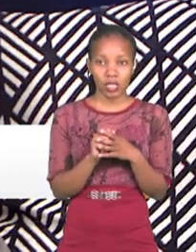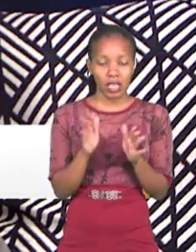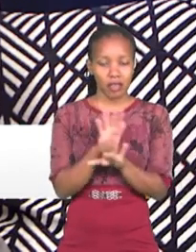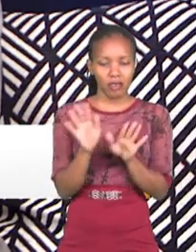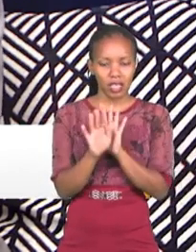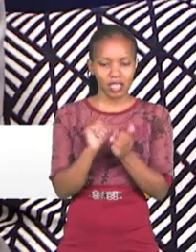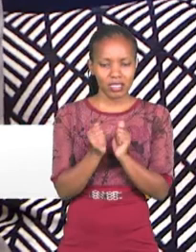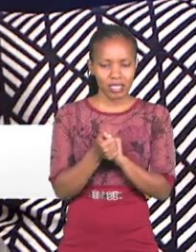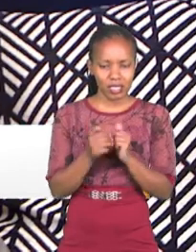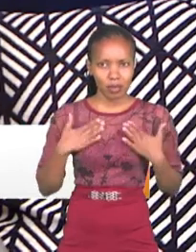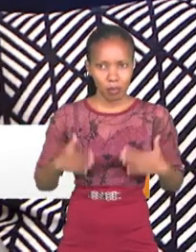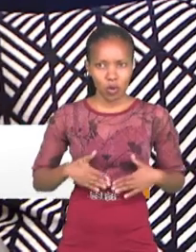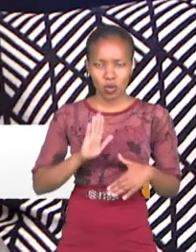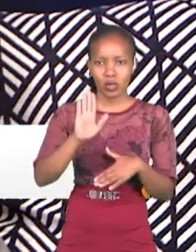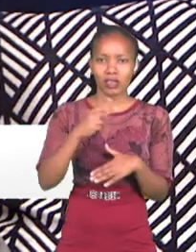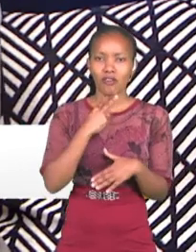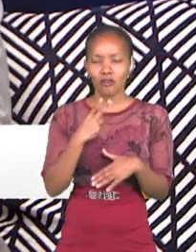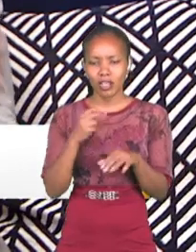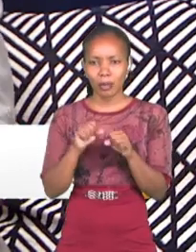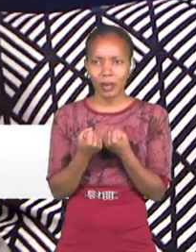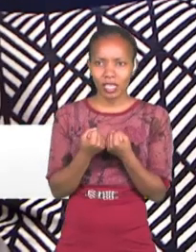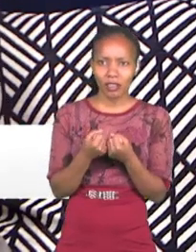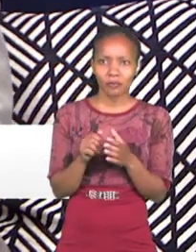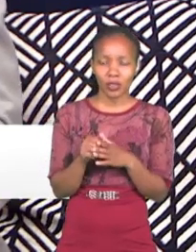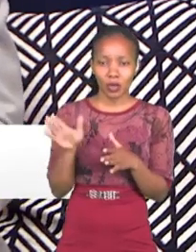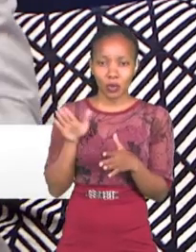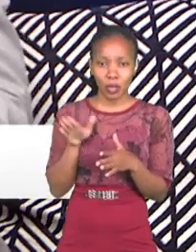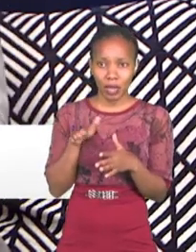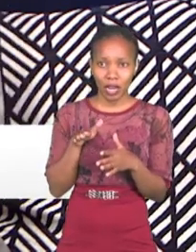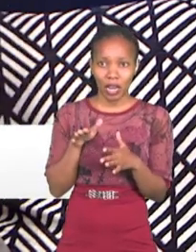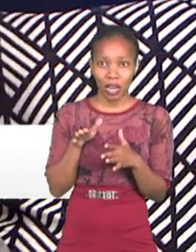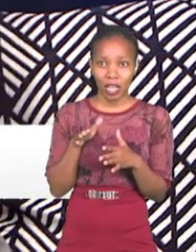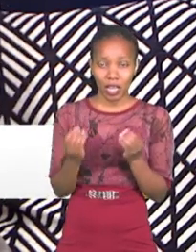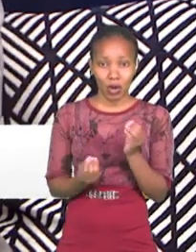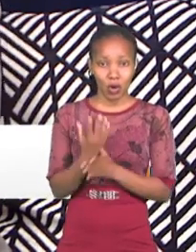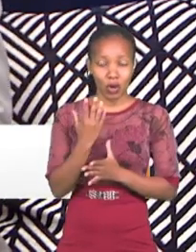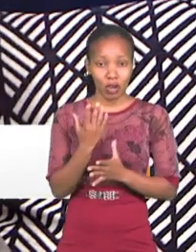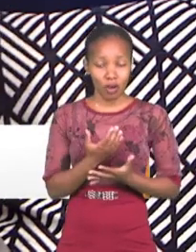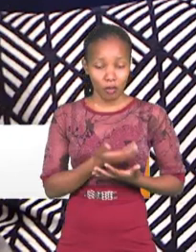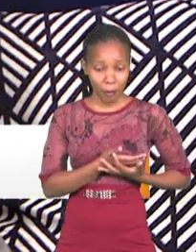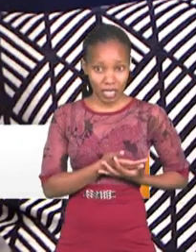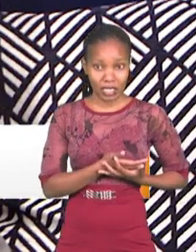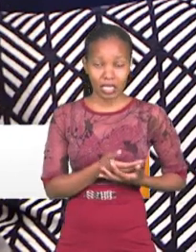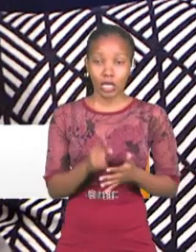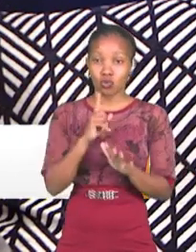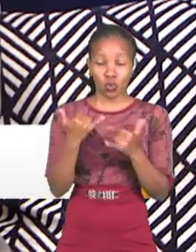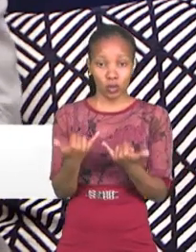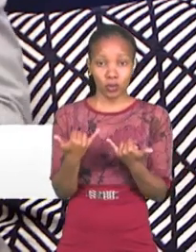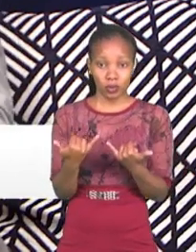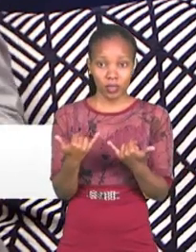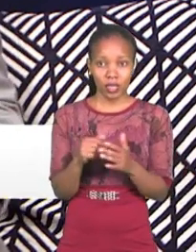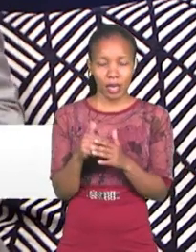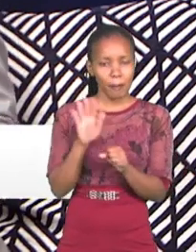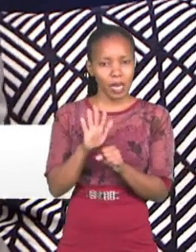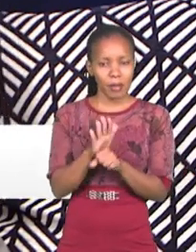body, breaking of the voice, for the ladies, of course, the growing of breasts, and, of course, other things also. So